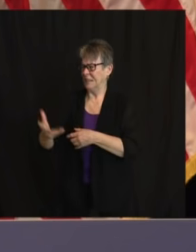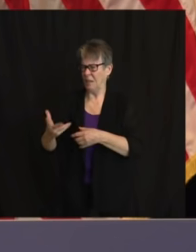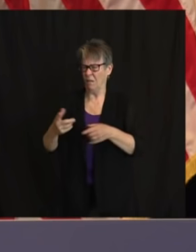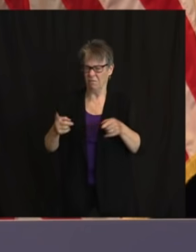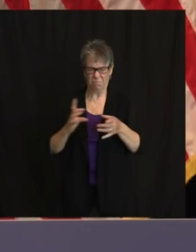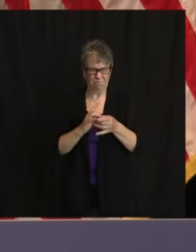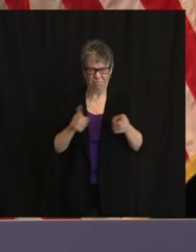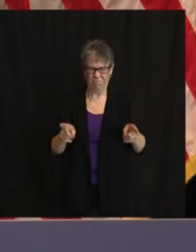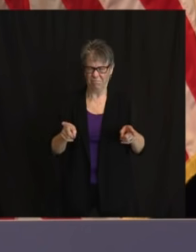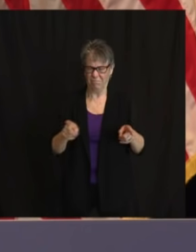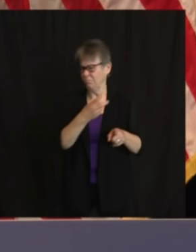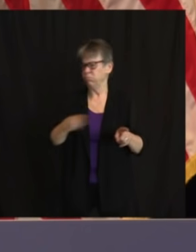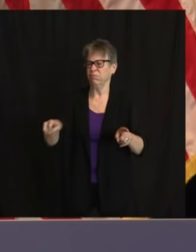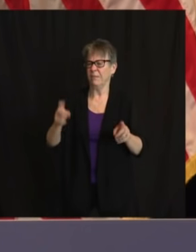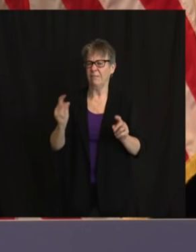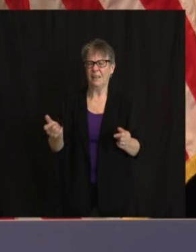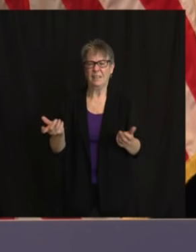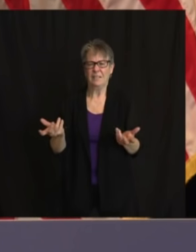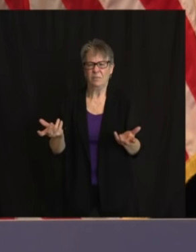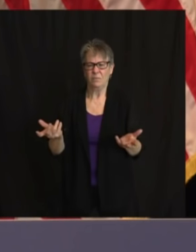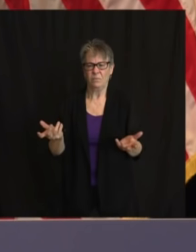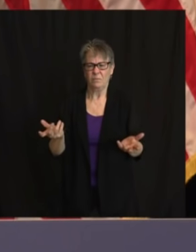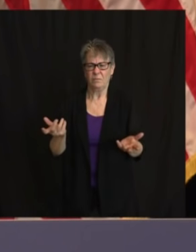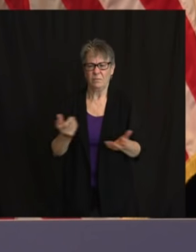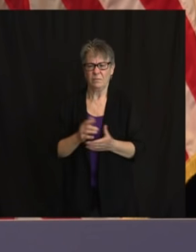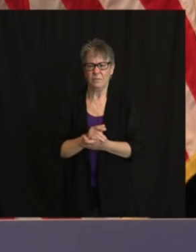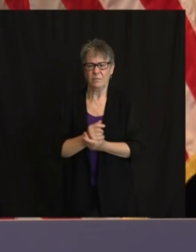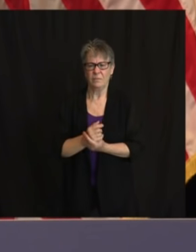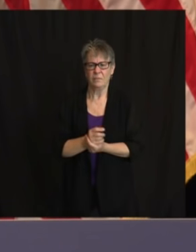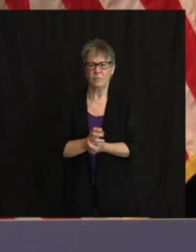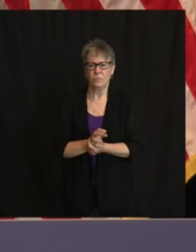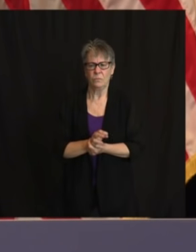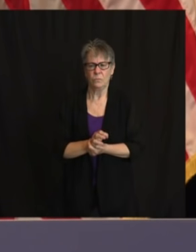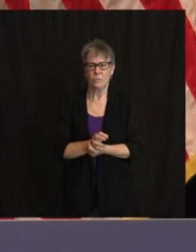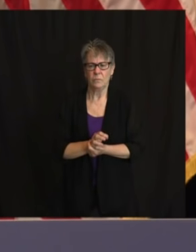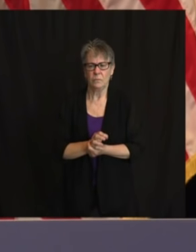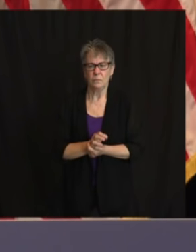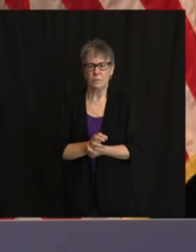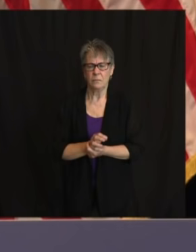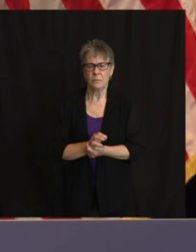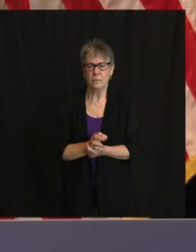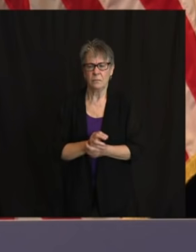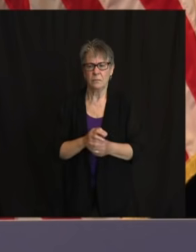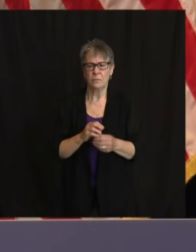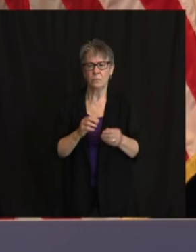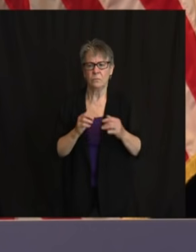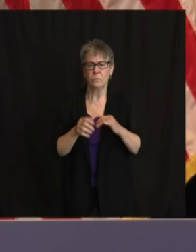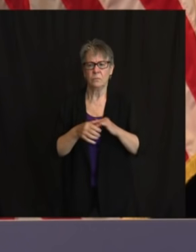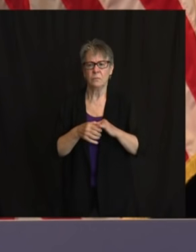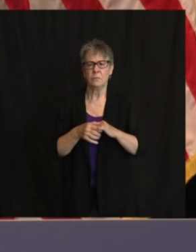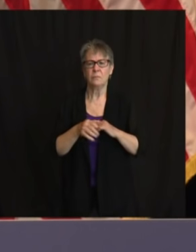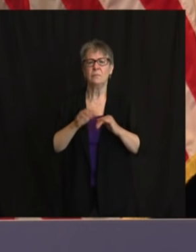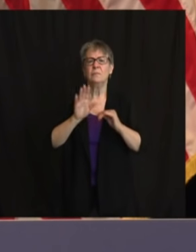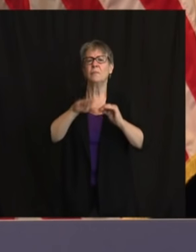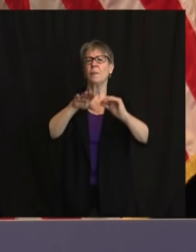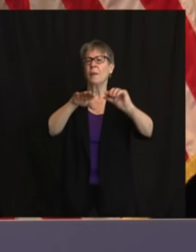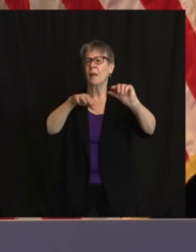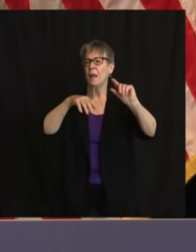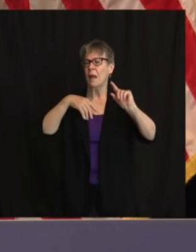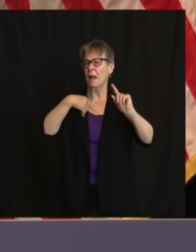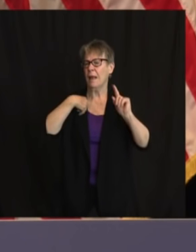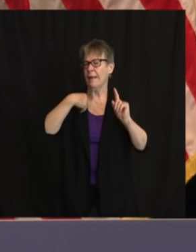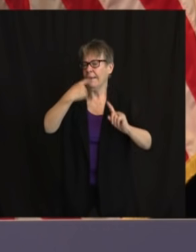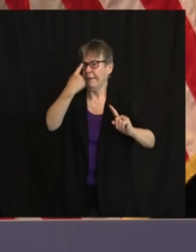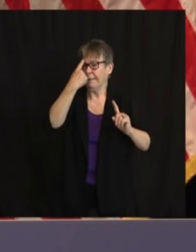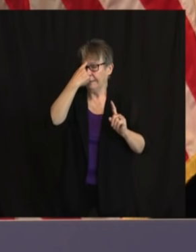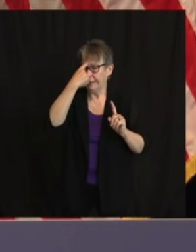call. I believe communities cannot restrict, or not allowed legally to restrict to just their residents. Is that